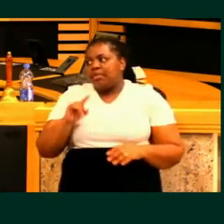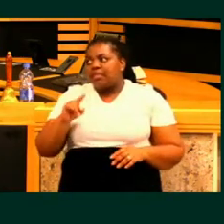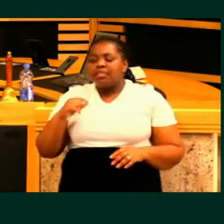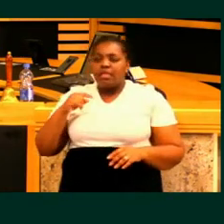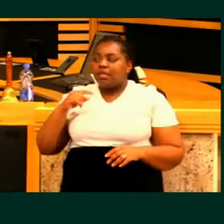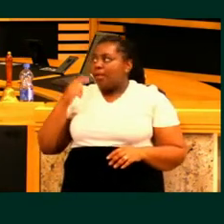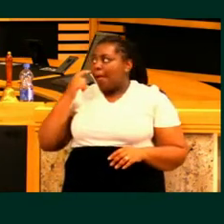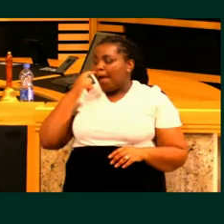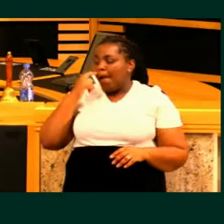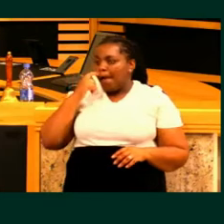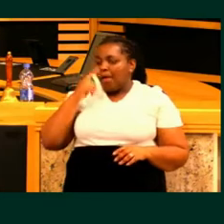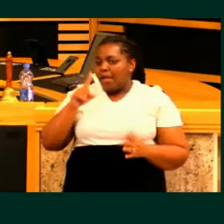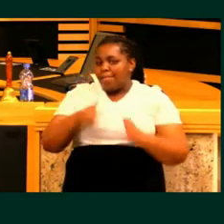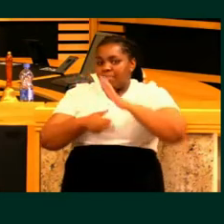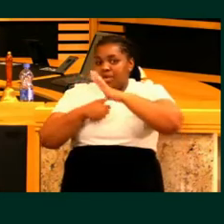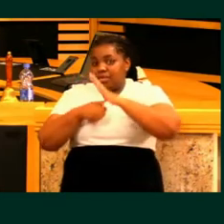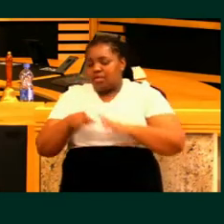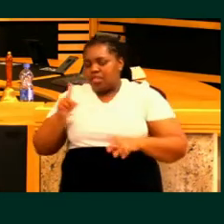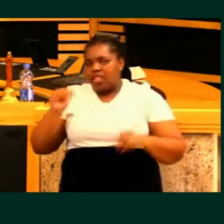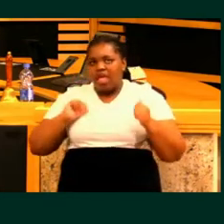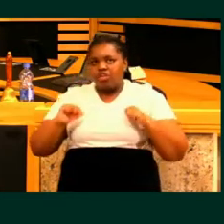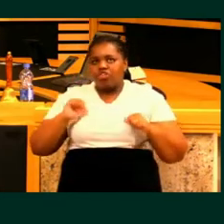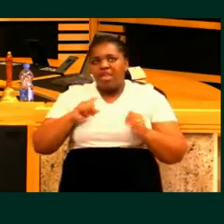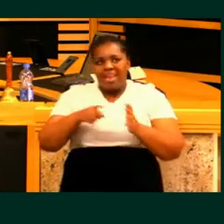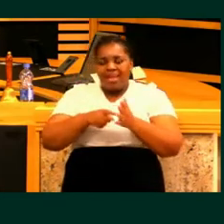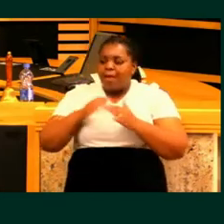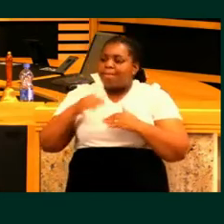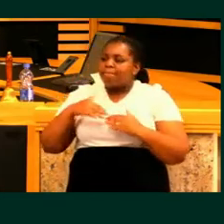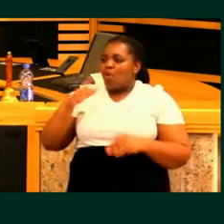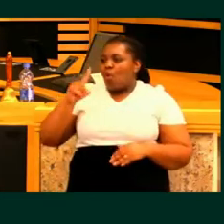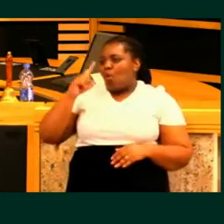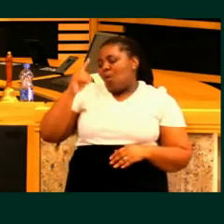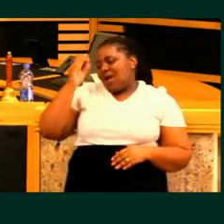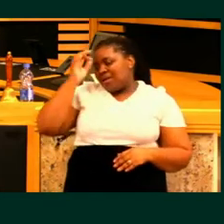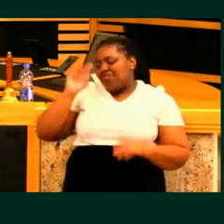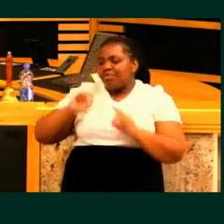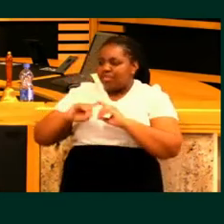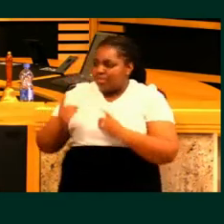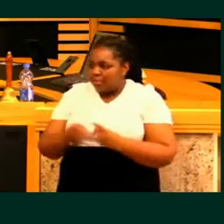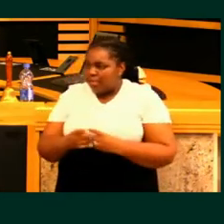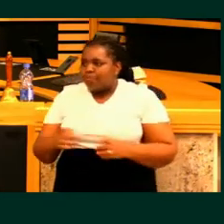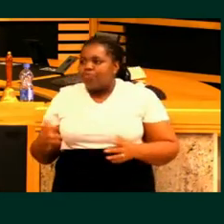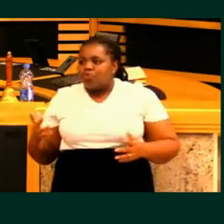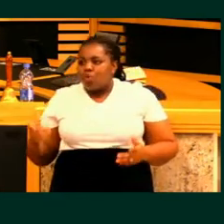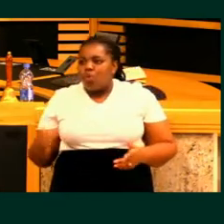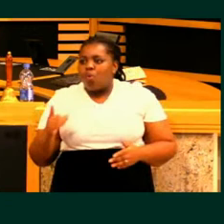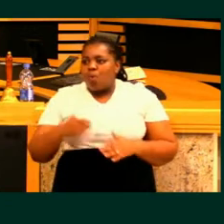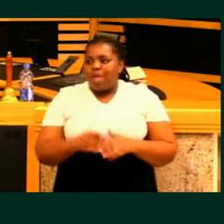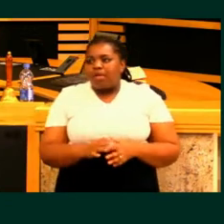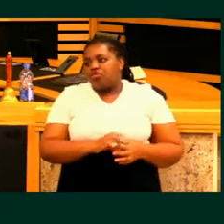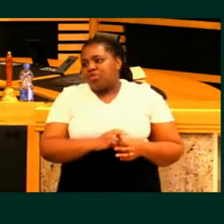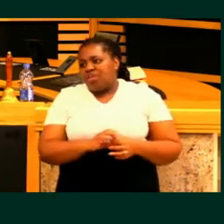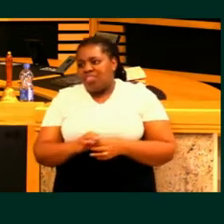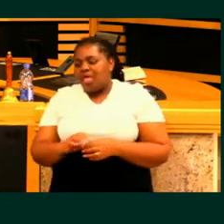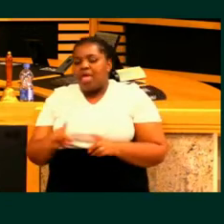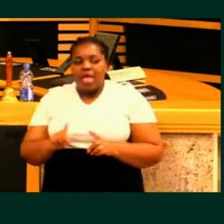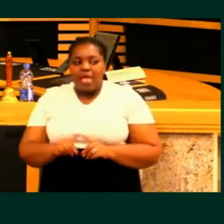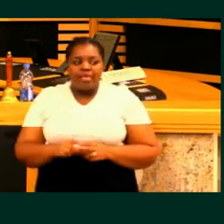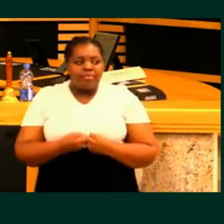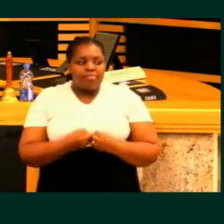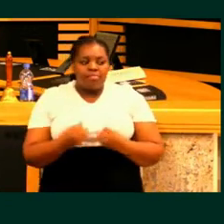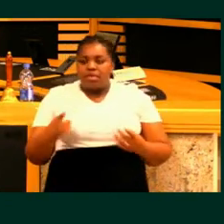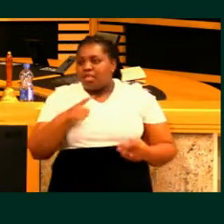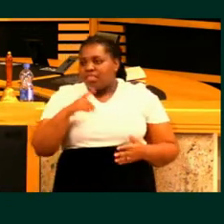specific prioritizes actions that require more than one government department or entity to work together as many of the